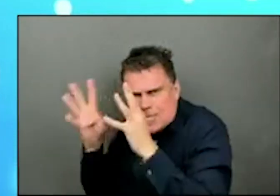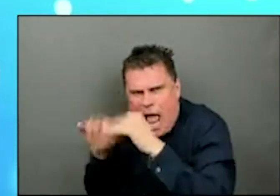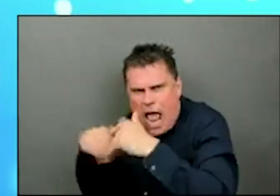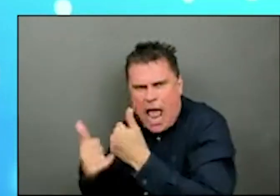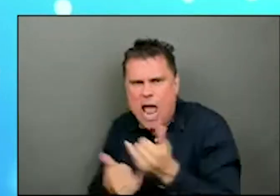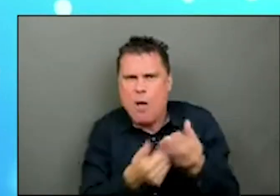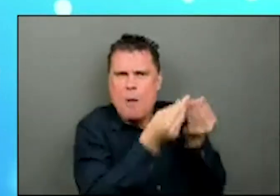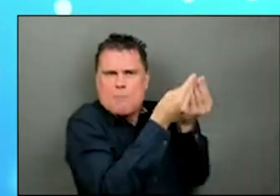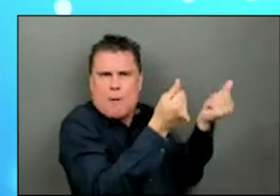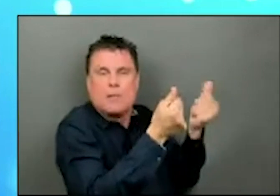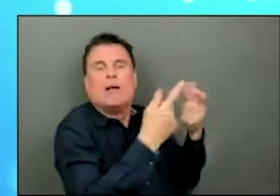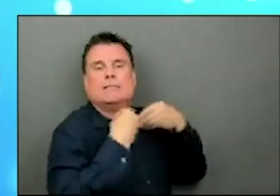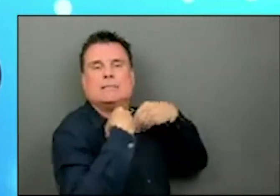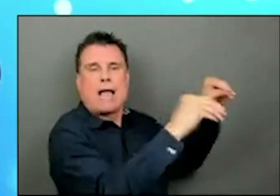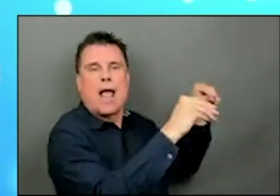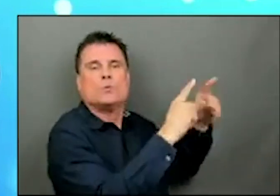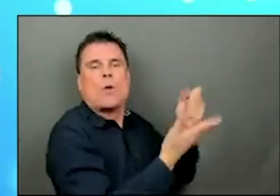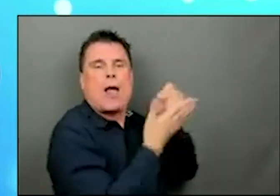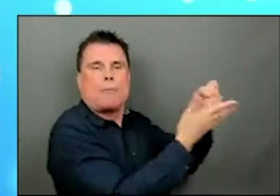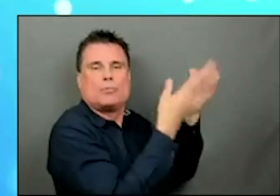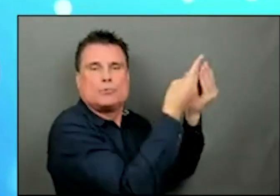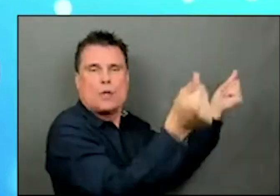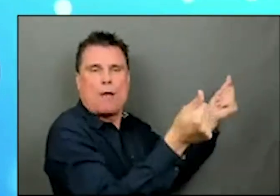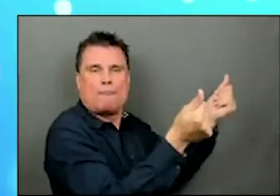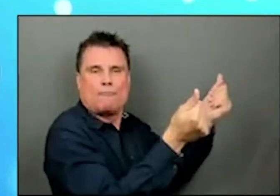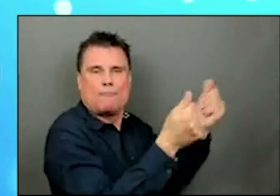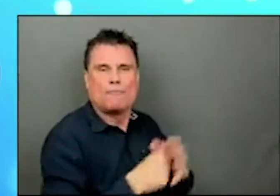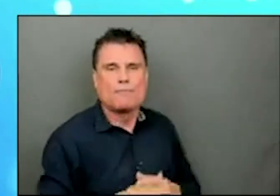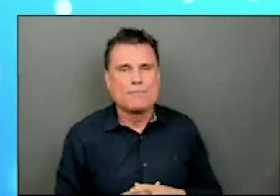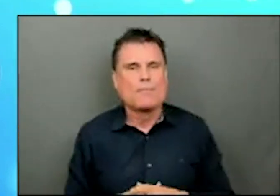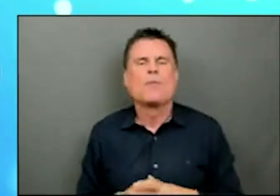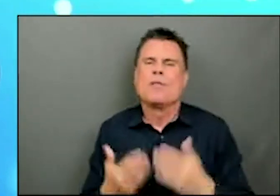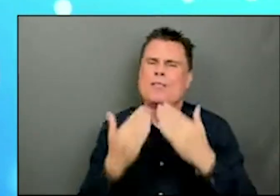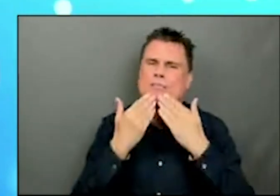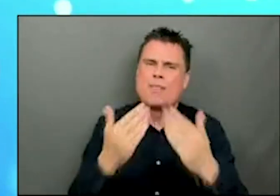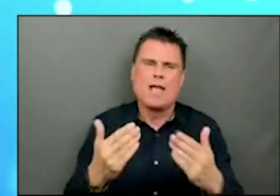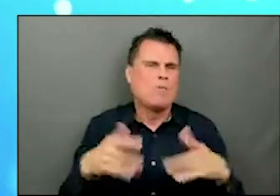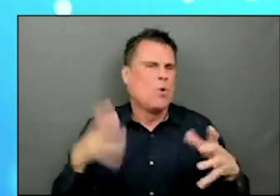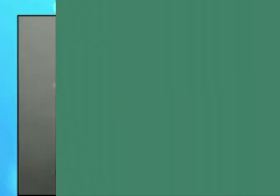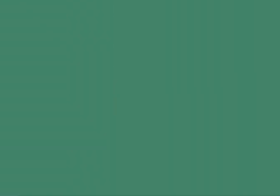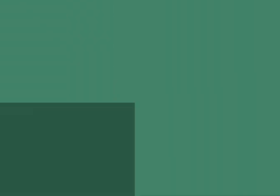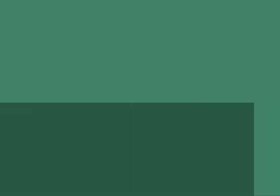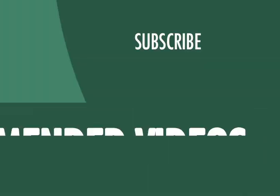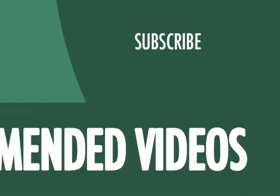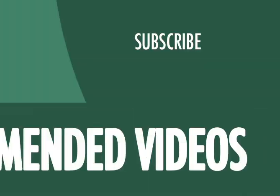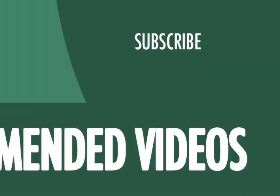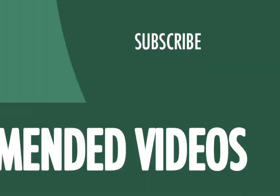prosperity of our province. So thank you very much for the lead and the development of InBC.